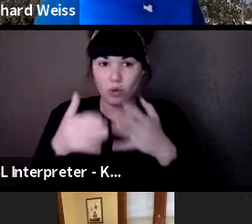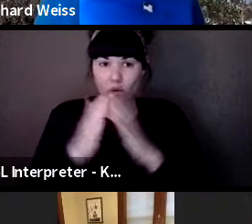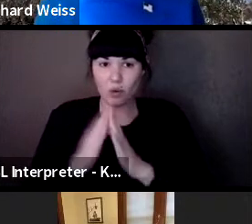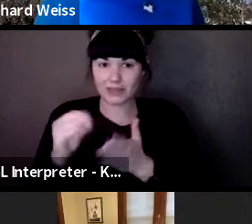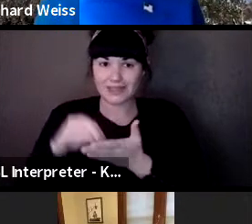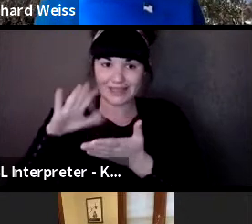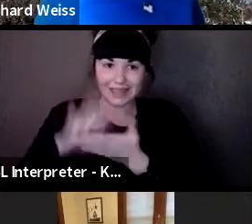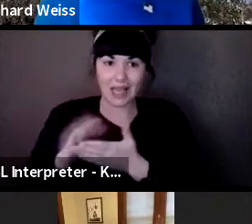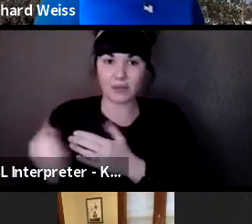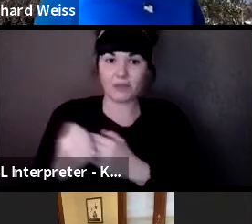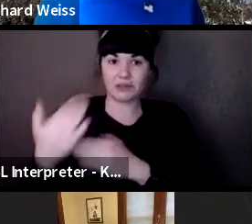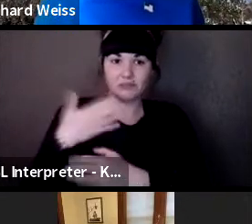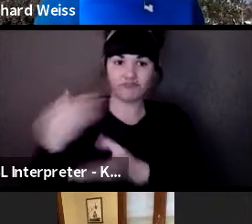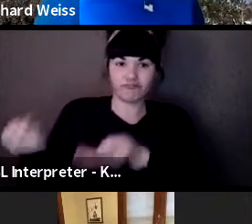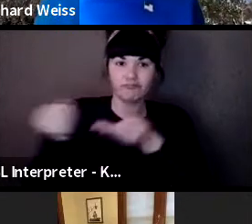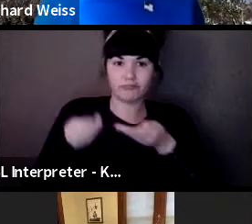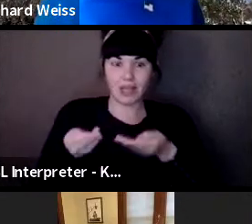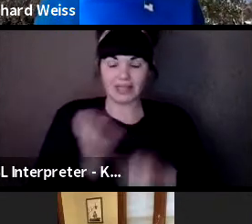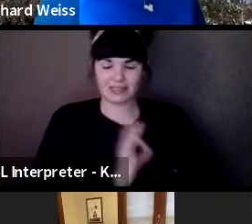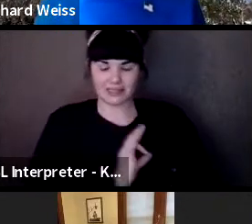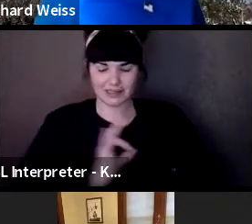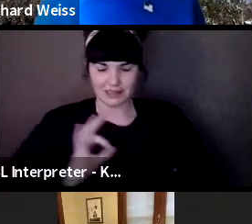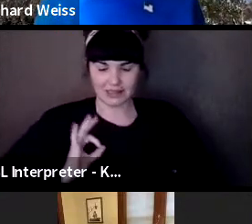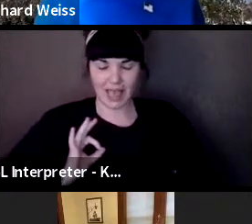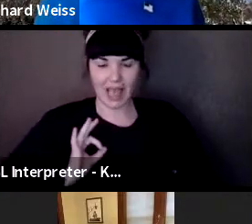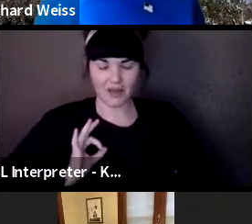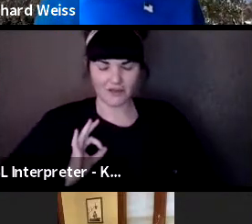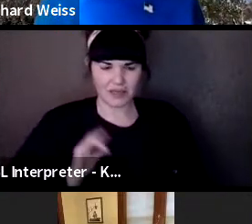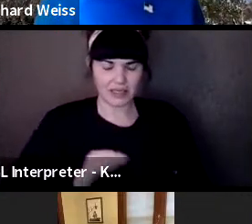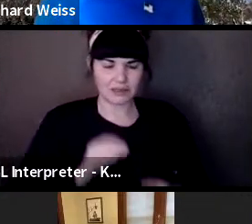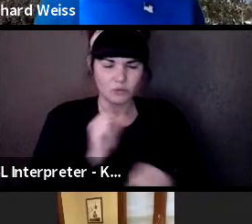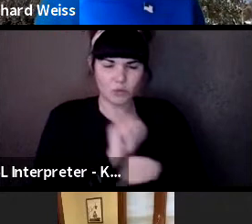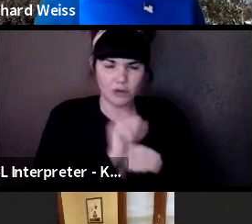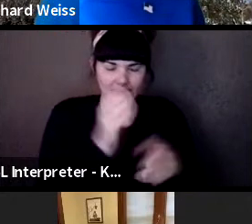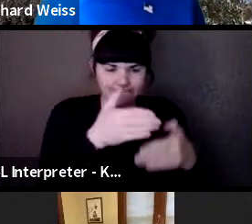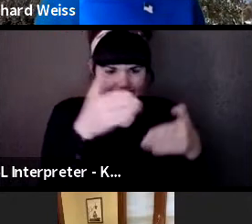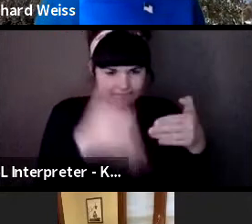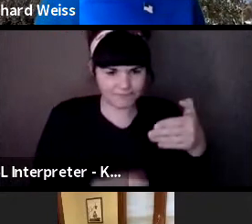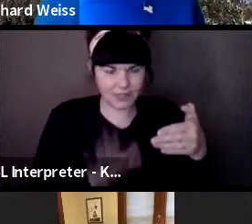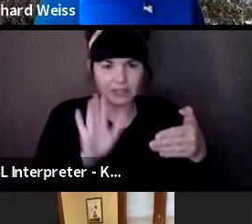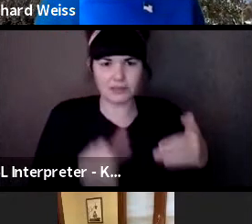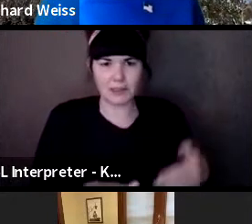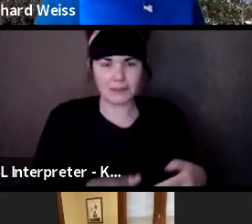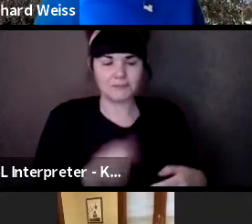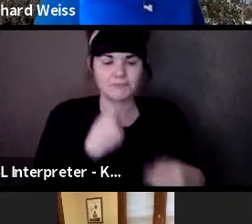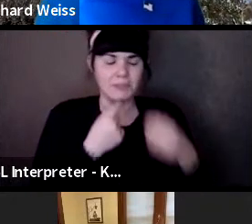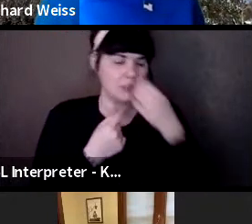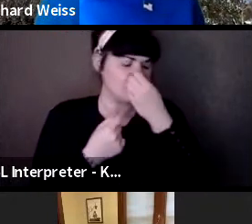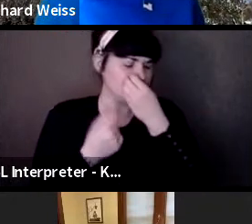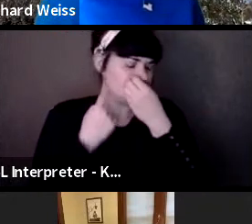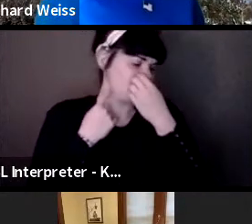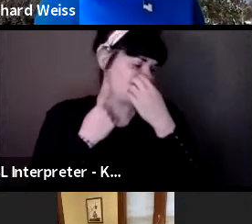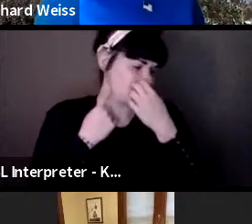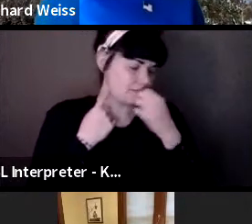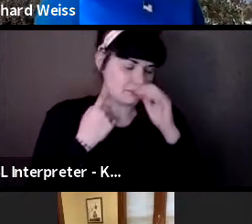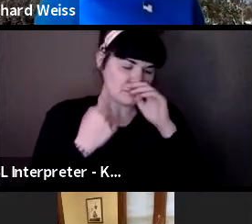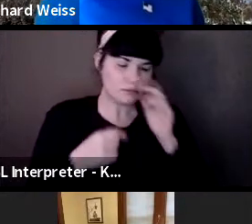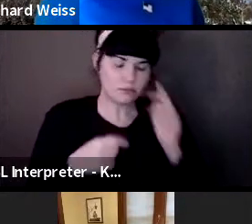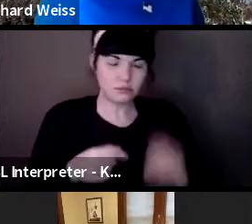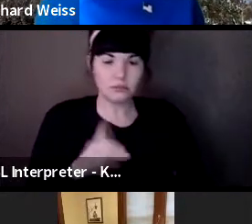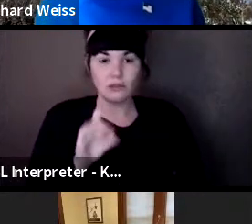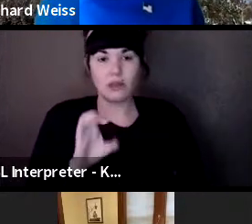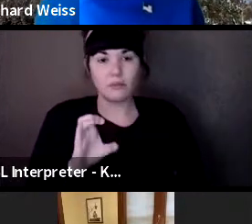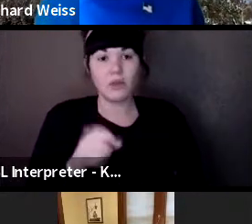is finalizing the bidder evaluation document that will be posted with the notice of intent to award, and then the posting